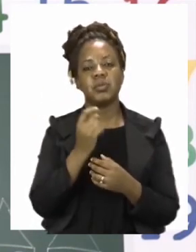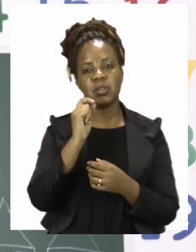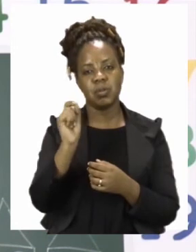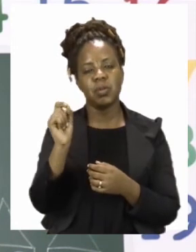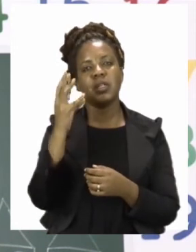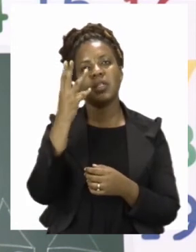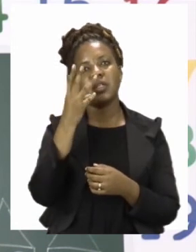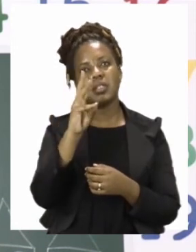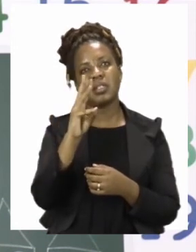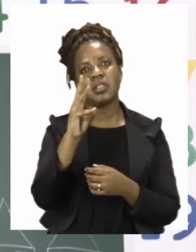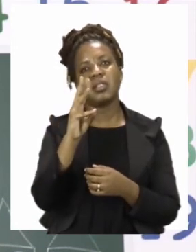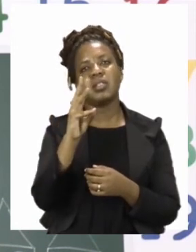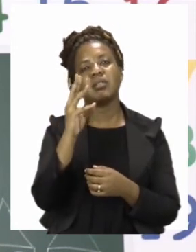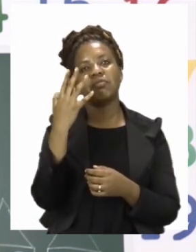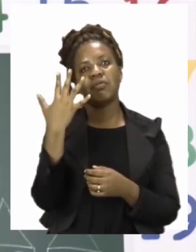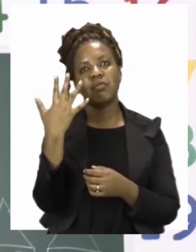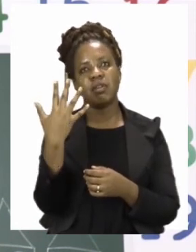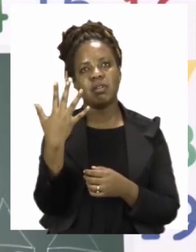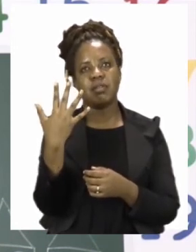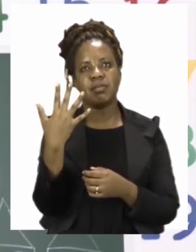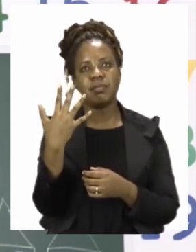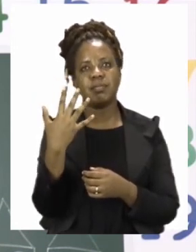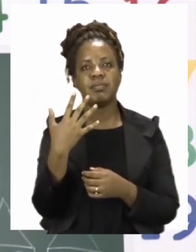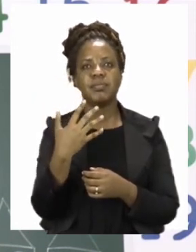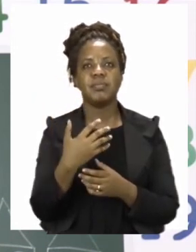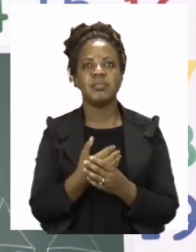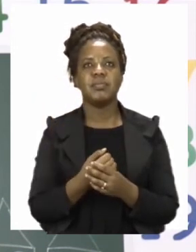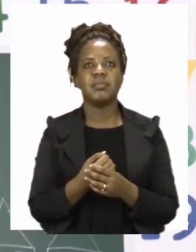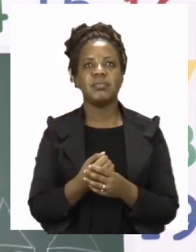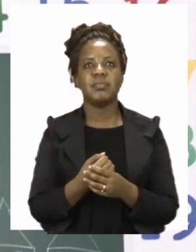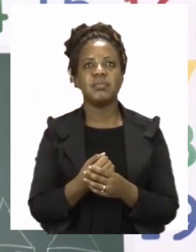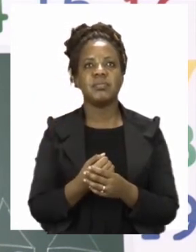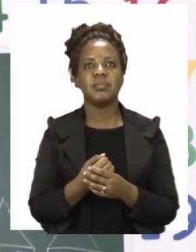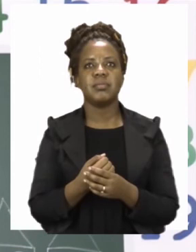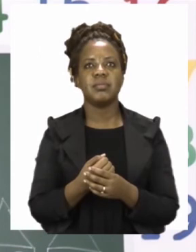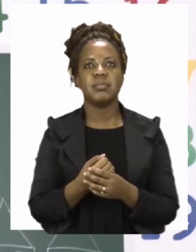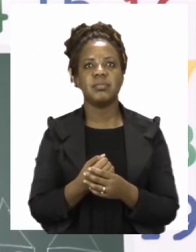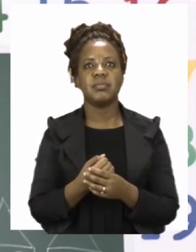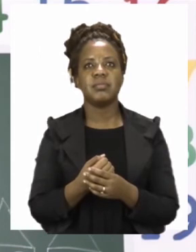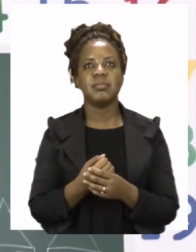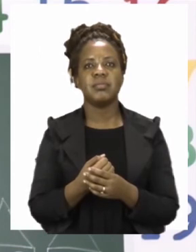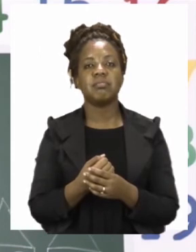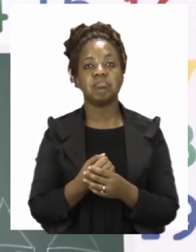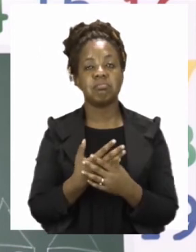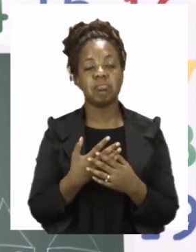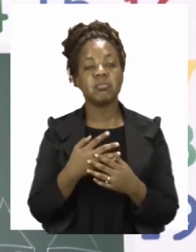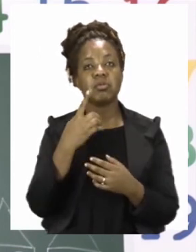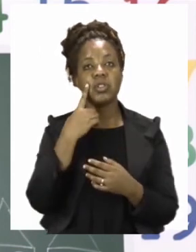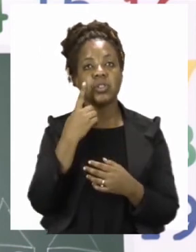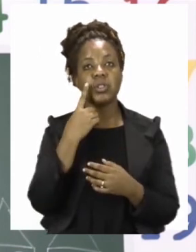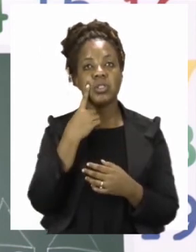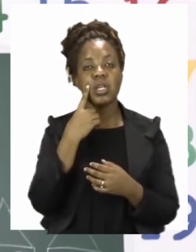61. How many hops did we do? Let's count. 1 hop, 2